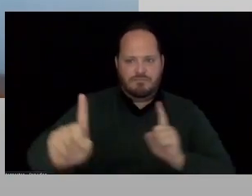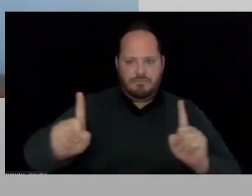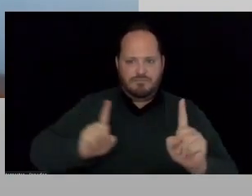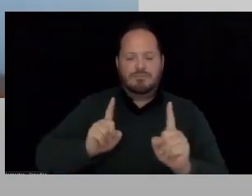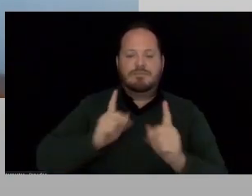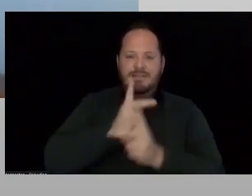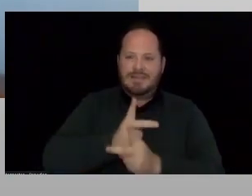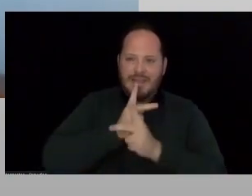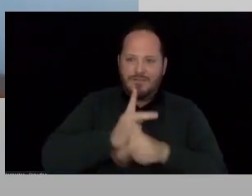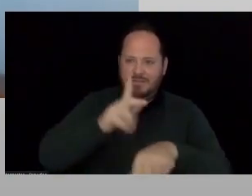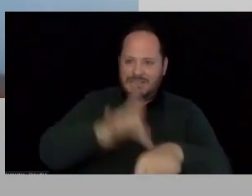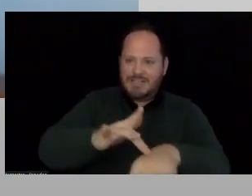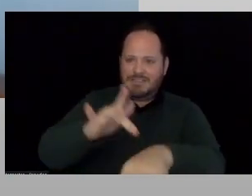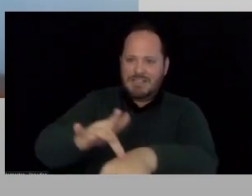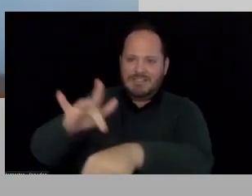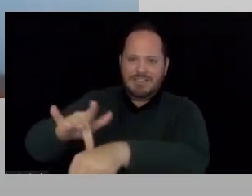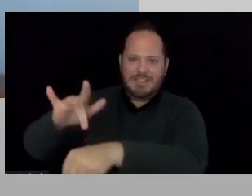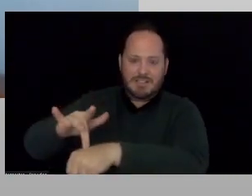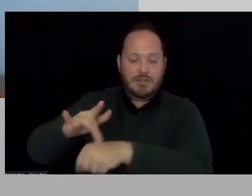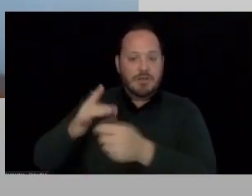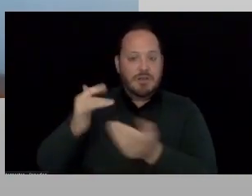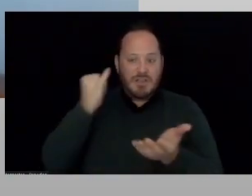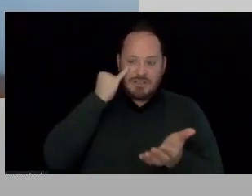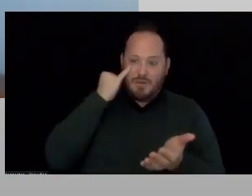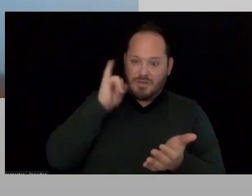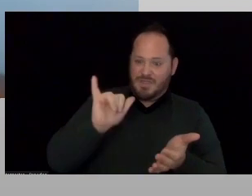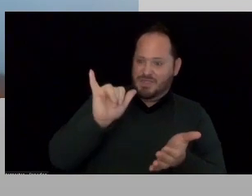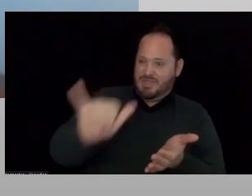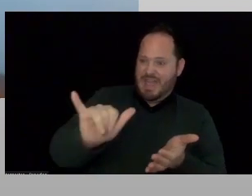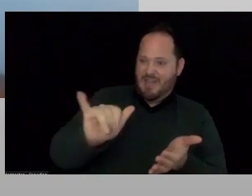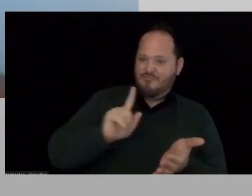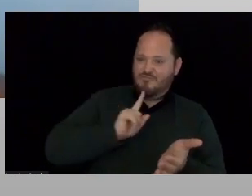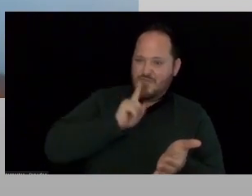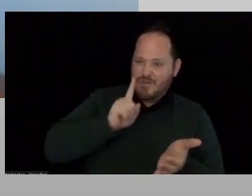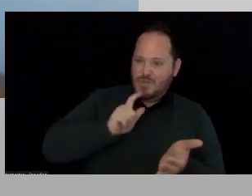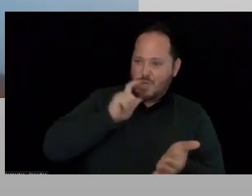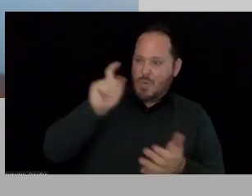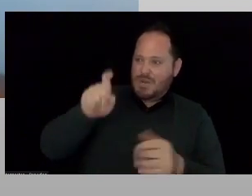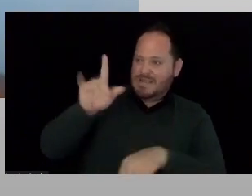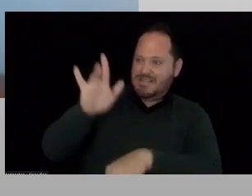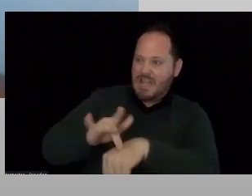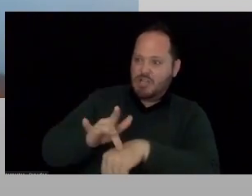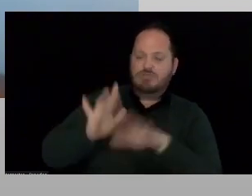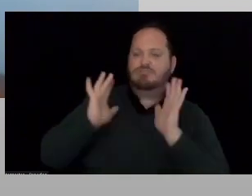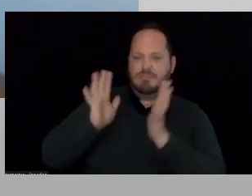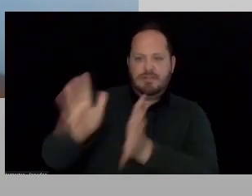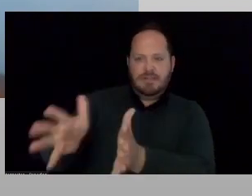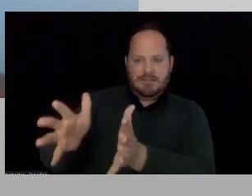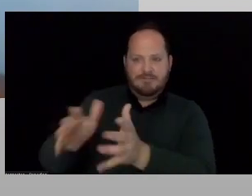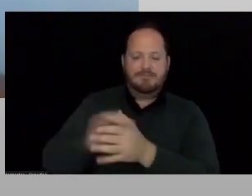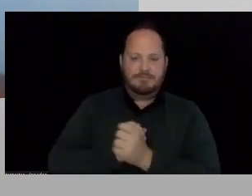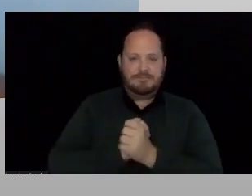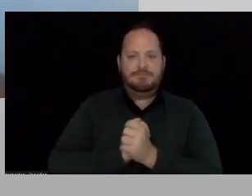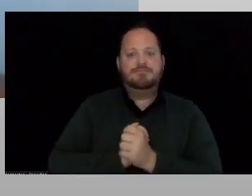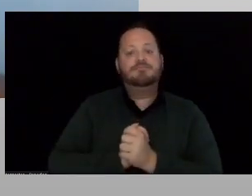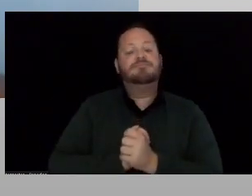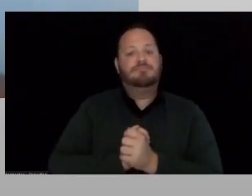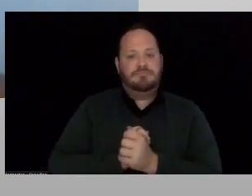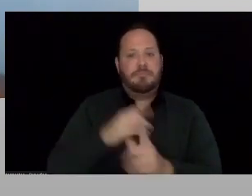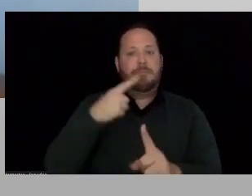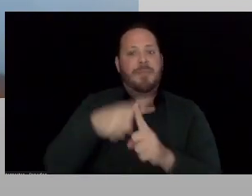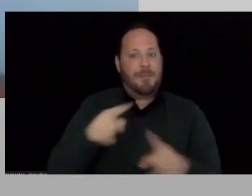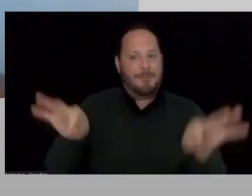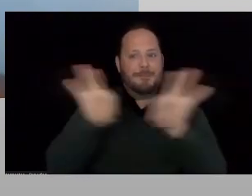objects you don't need to touch, don't touch them. And hand hygiene. Before and after your visit, washing your hands. Before and